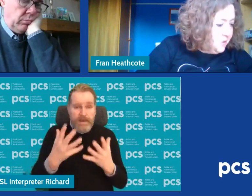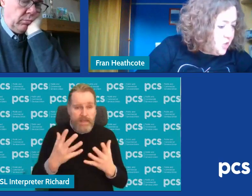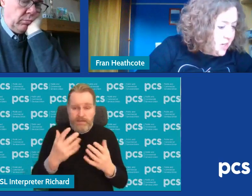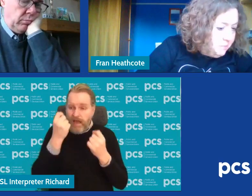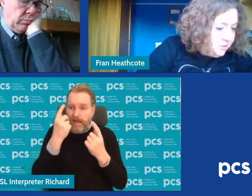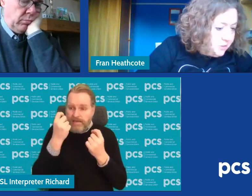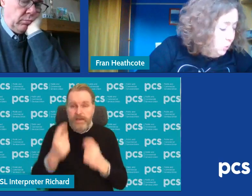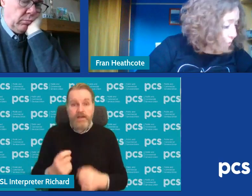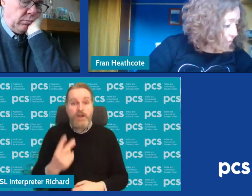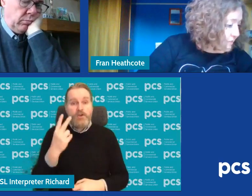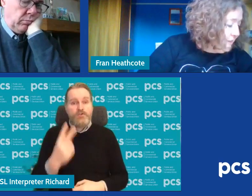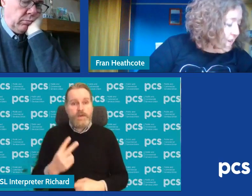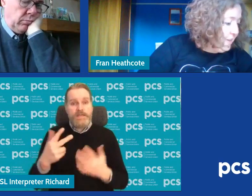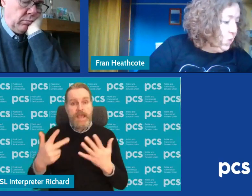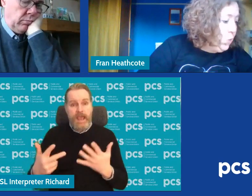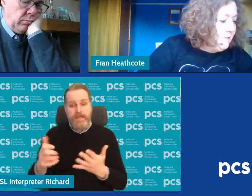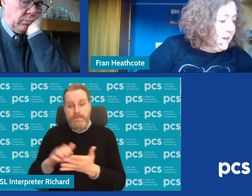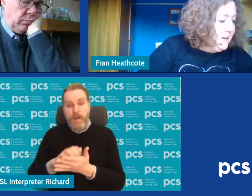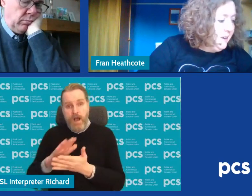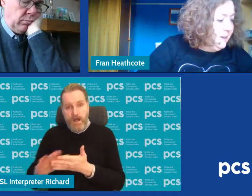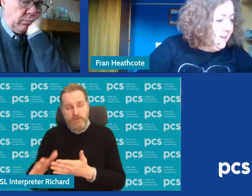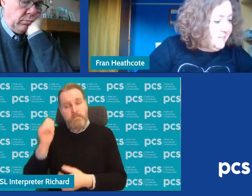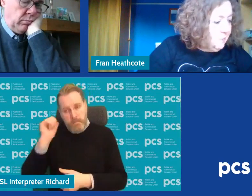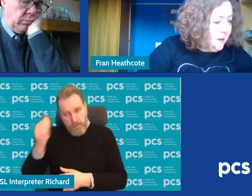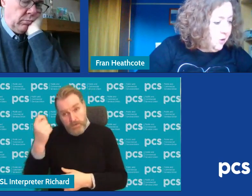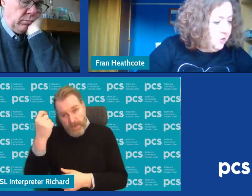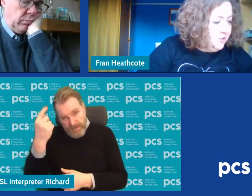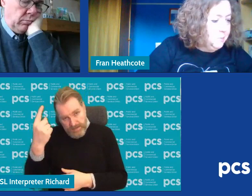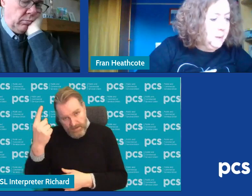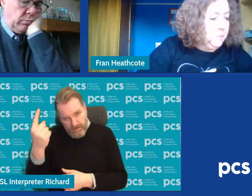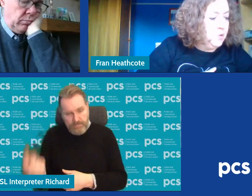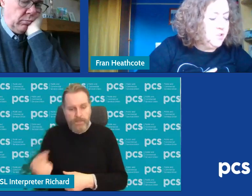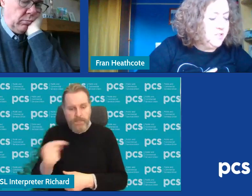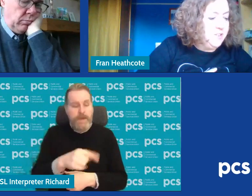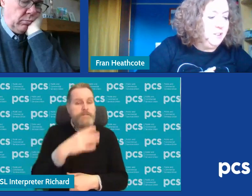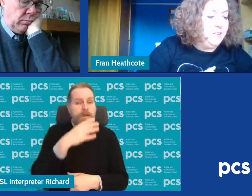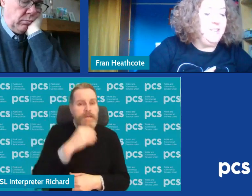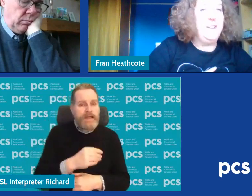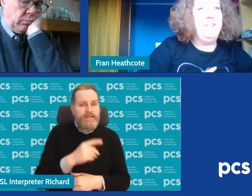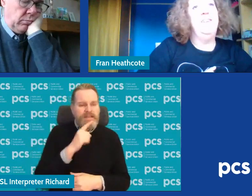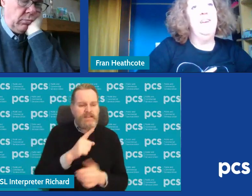But James Lawson says, I worry near to the bank holiday that people will just